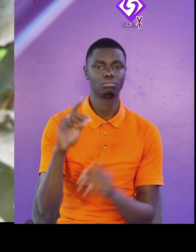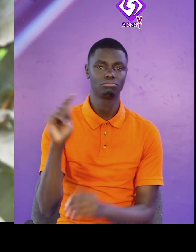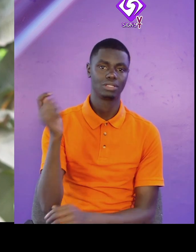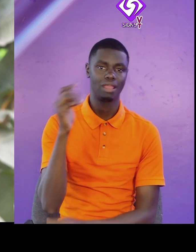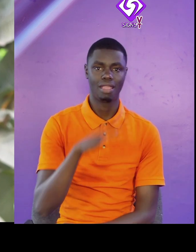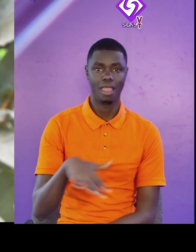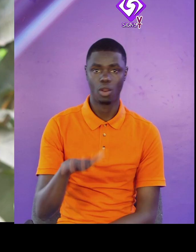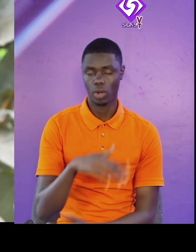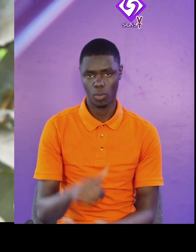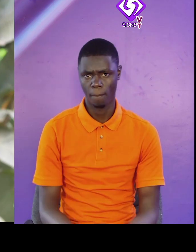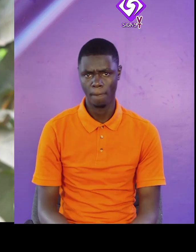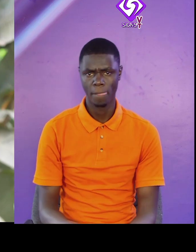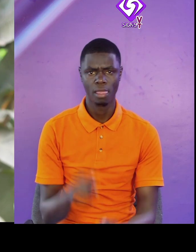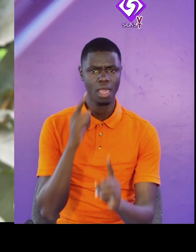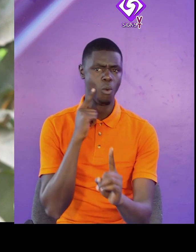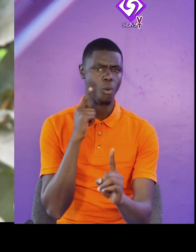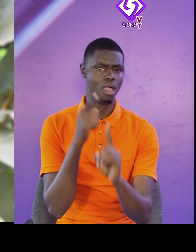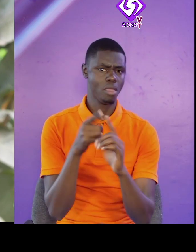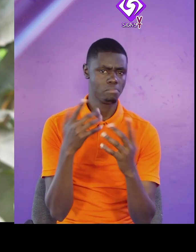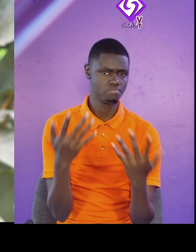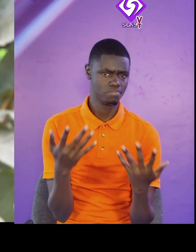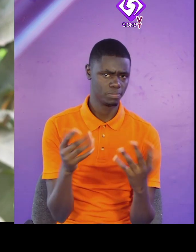our aim is really to